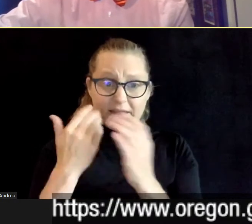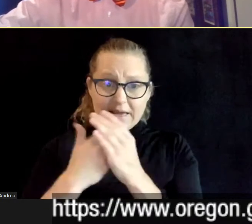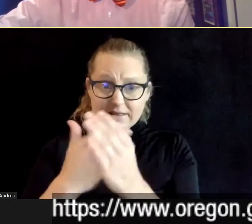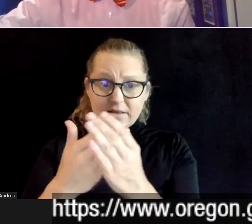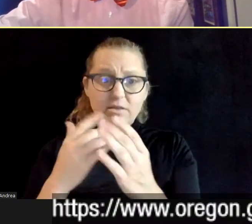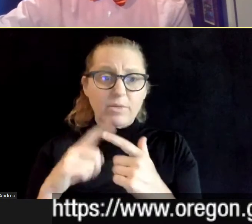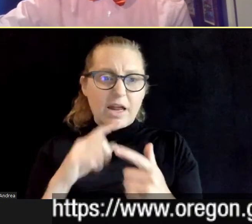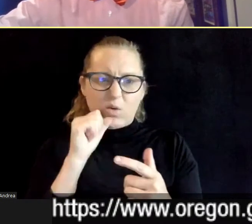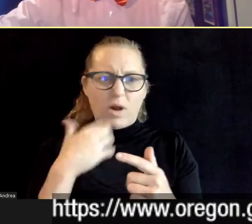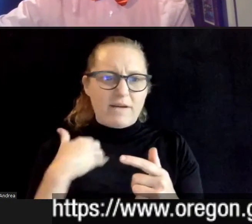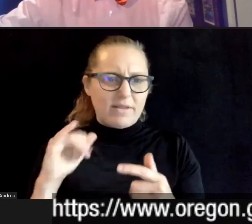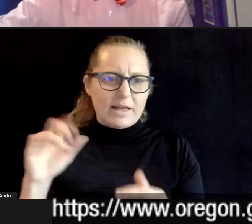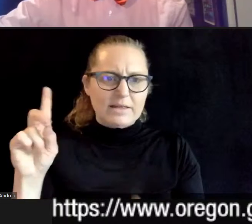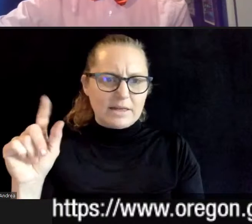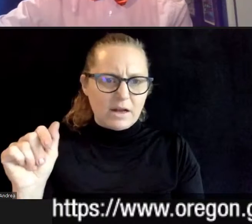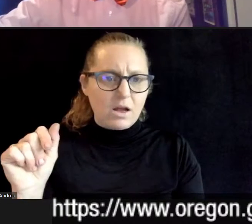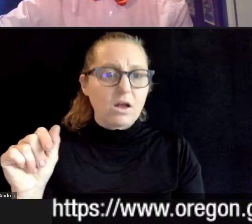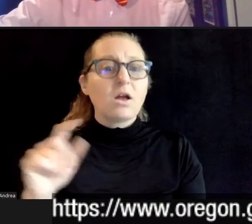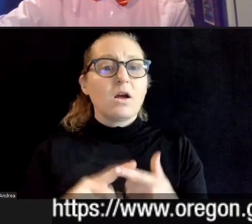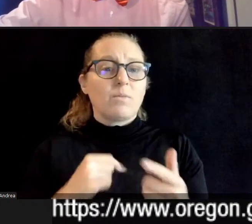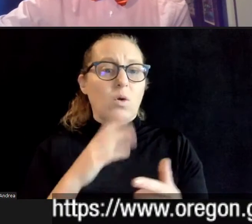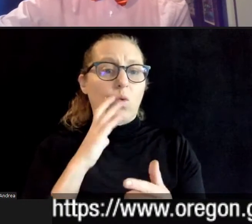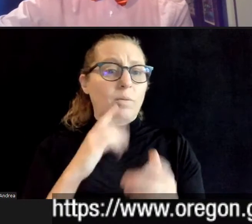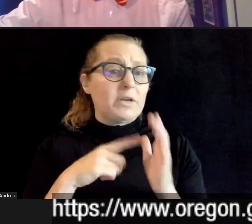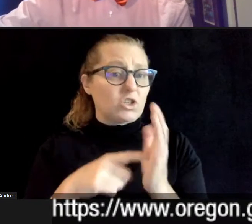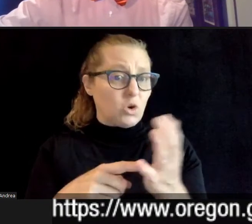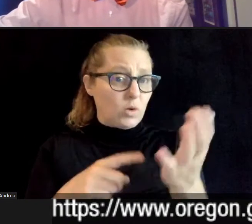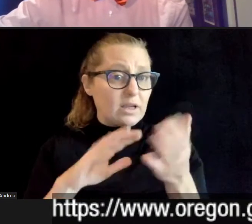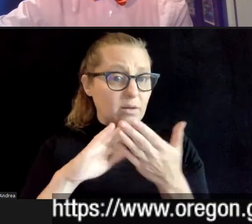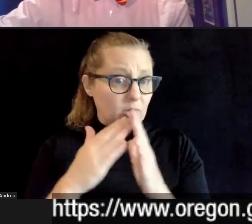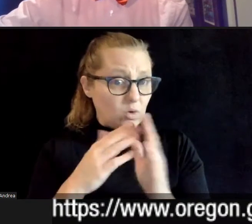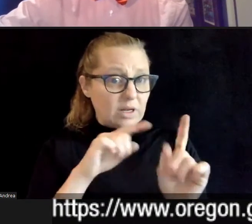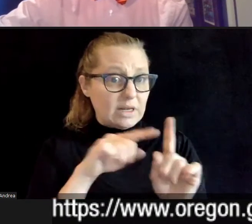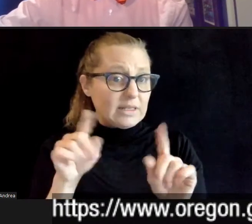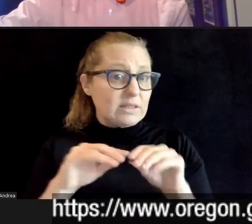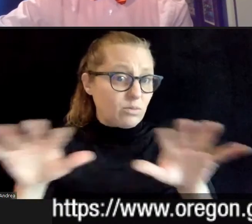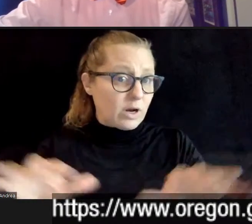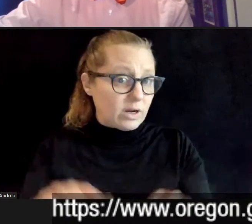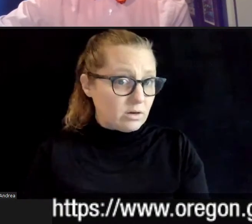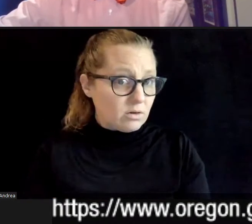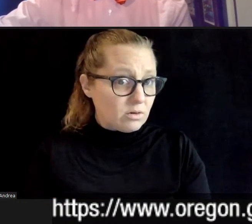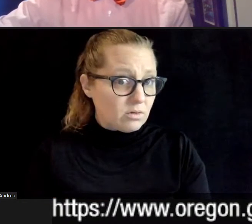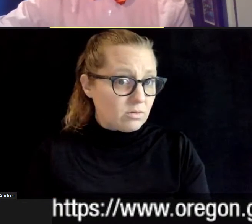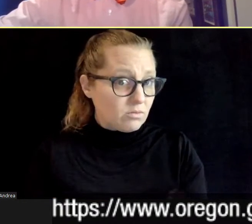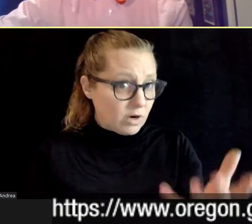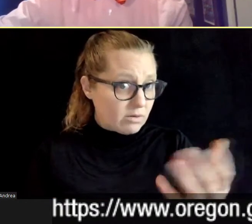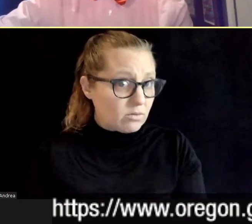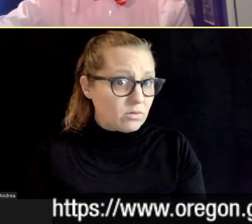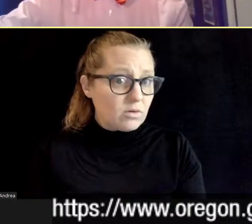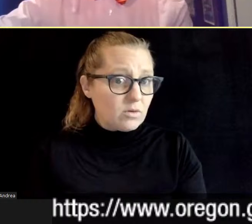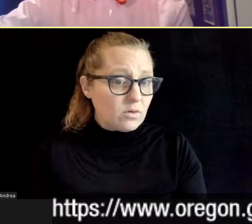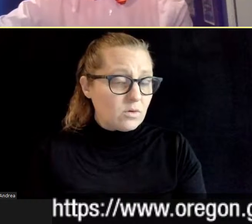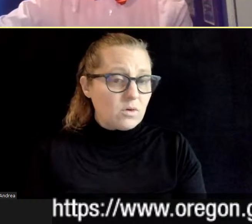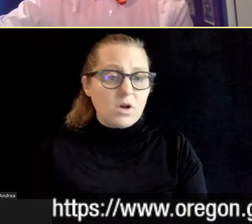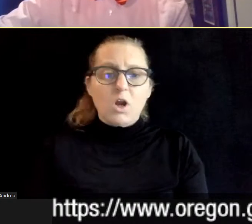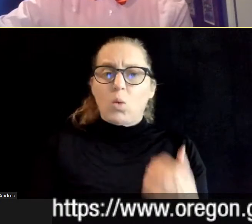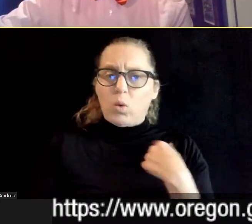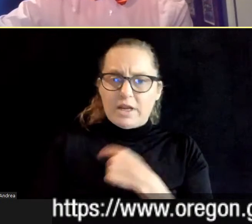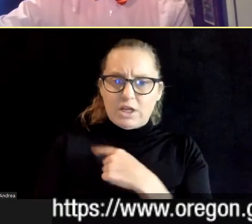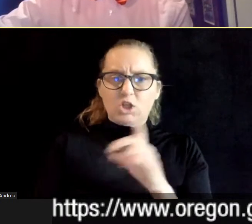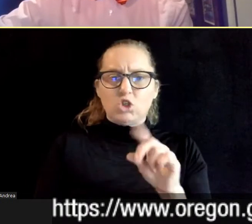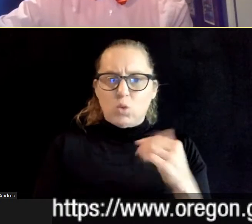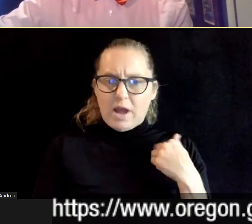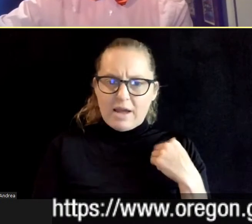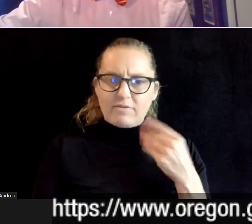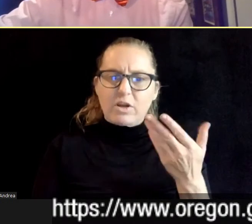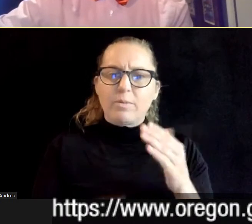that data. But that would be indicative of community spread, presumably. Correct. And we do have community spread